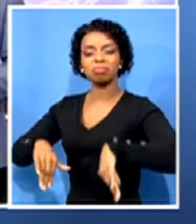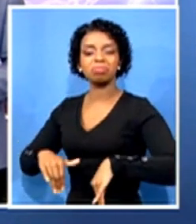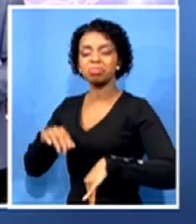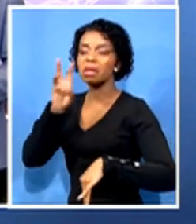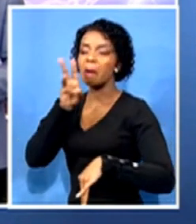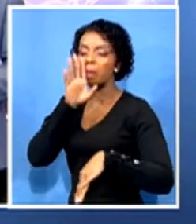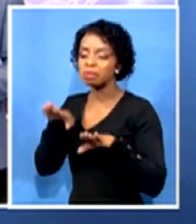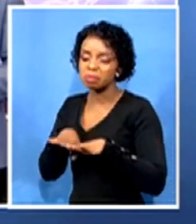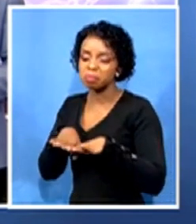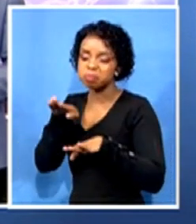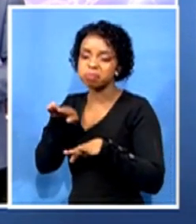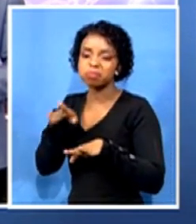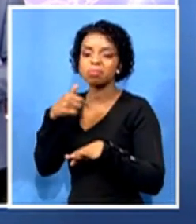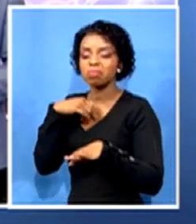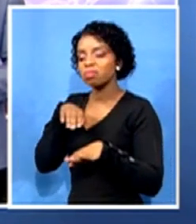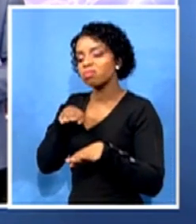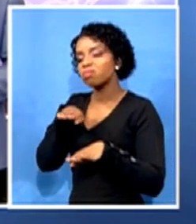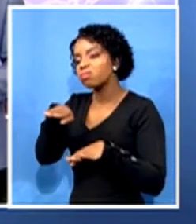think that I would aquaplane.